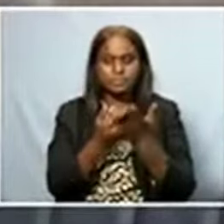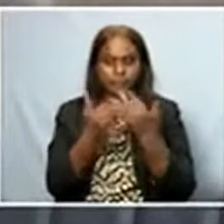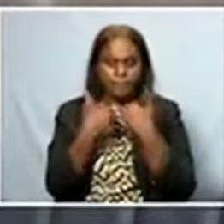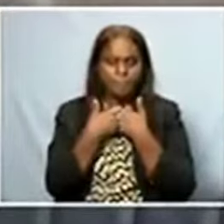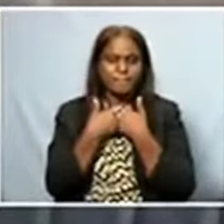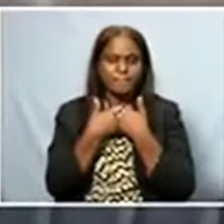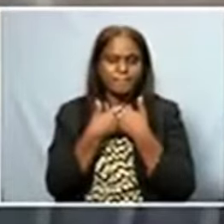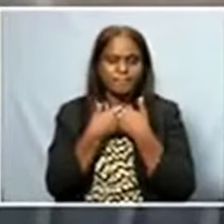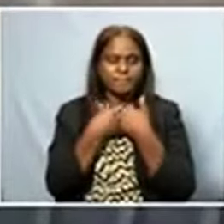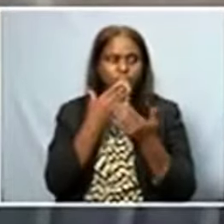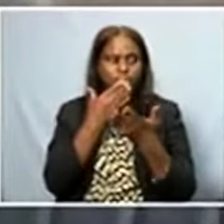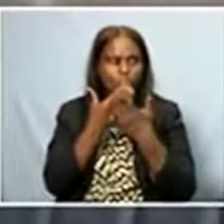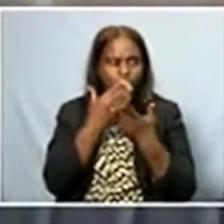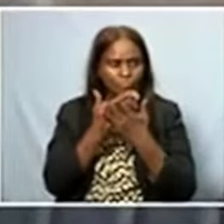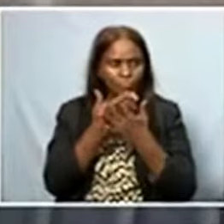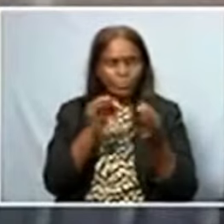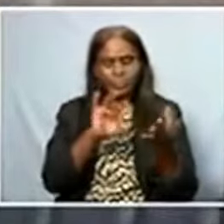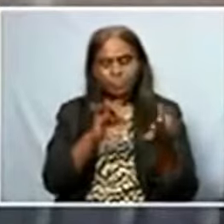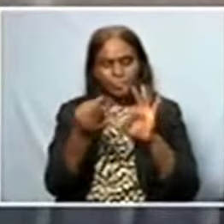undertake fair,